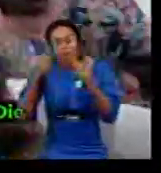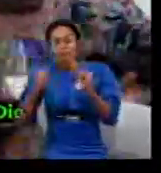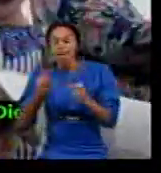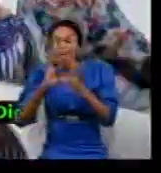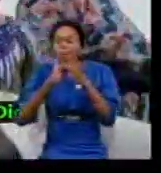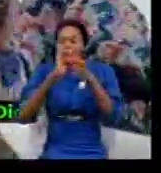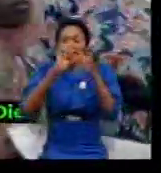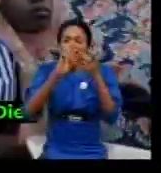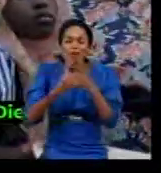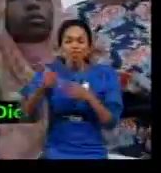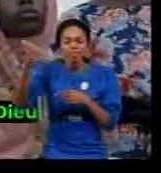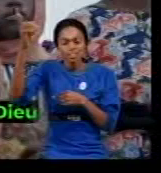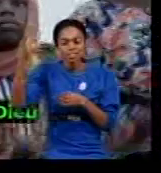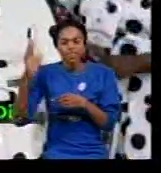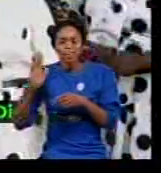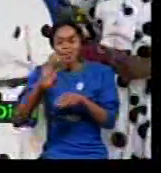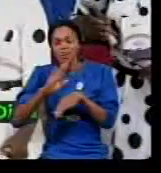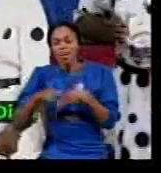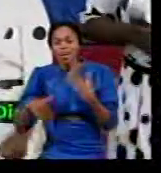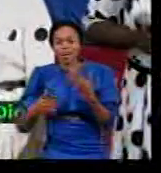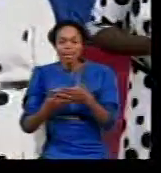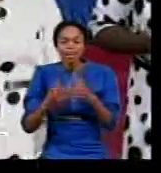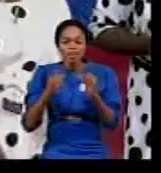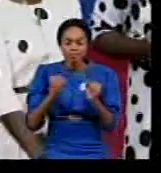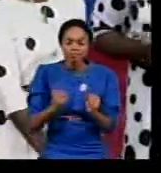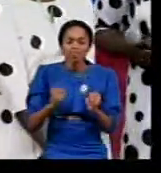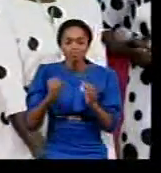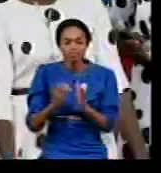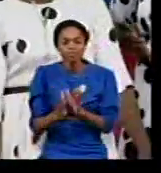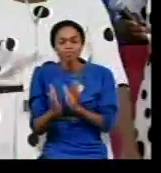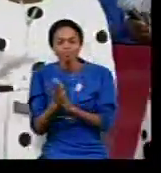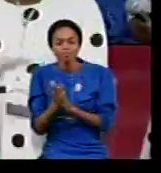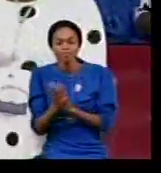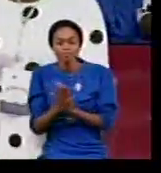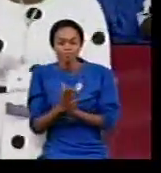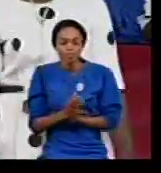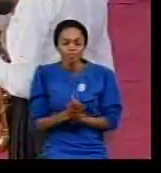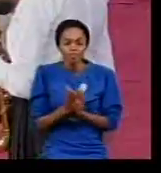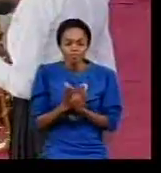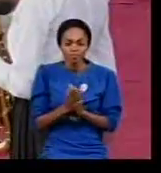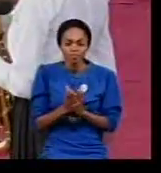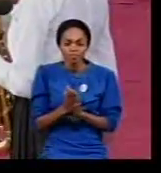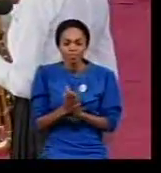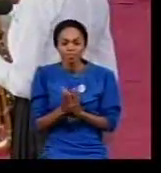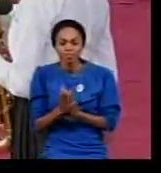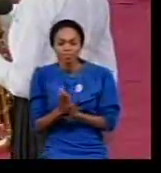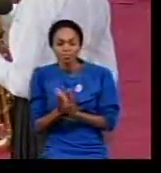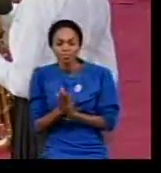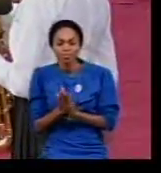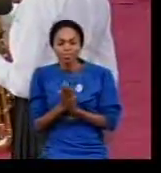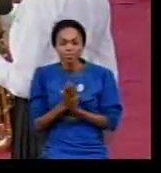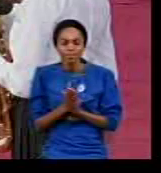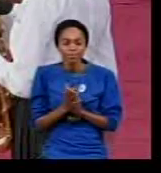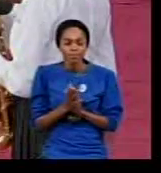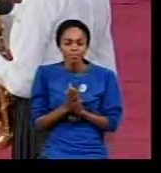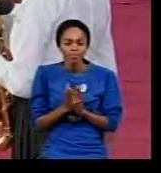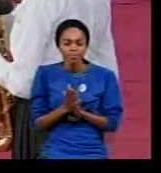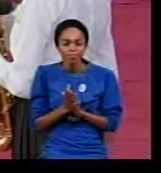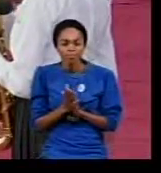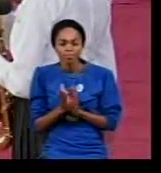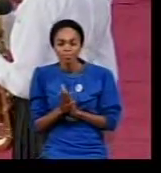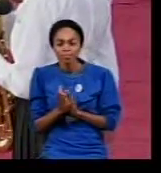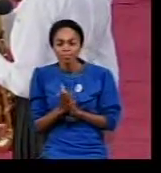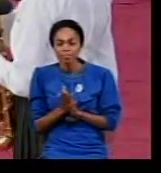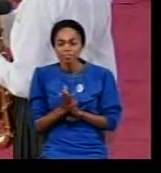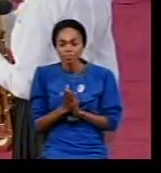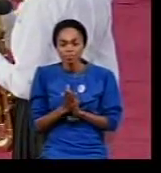testimony? Some people that say, I will never go to deeper life. If that is the only place you go to get to heaven, let me go where I want to go. I'll